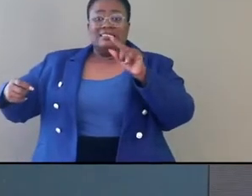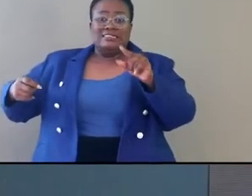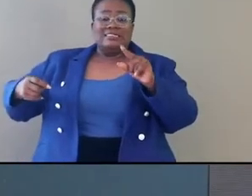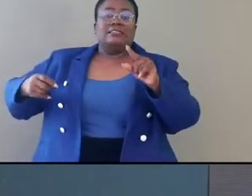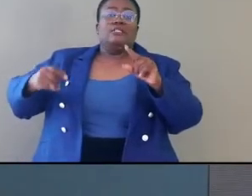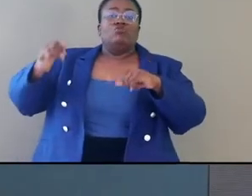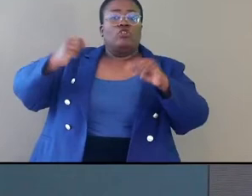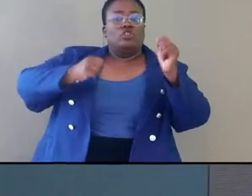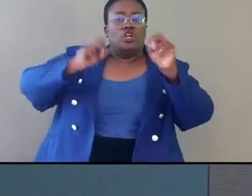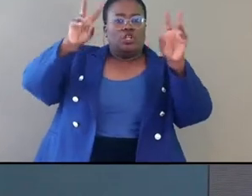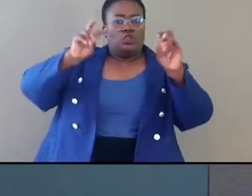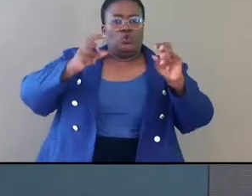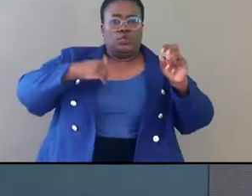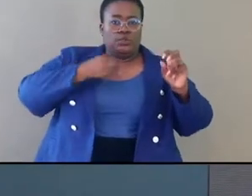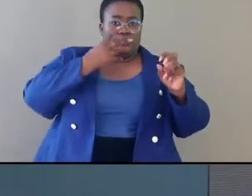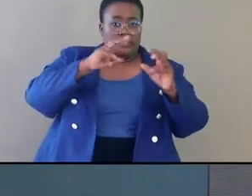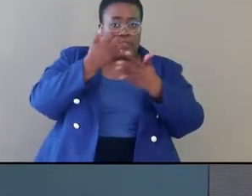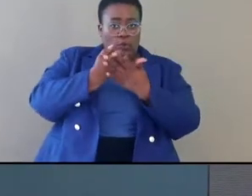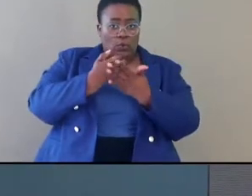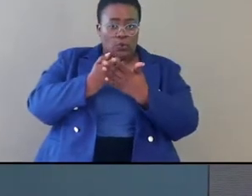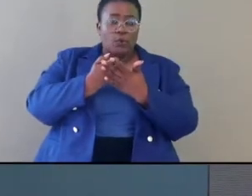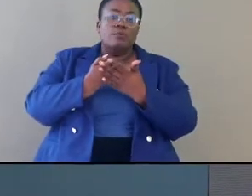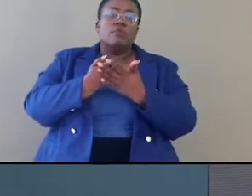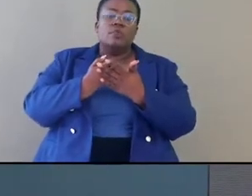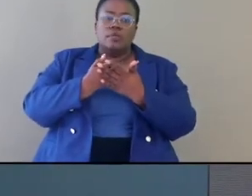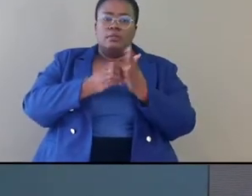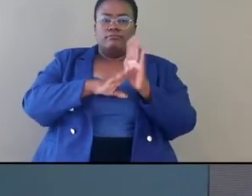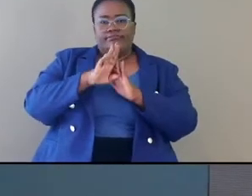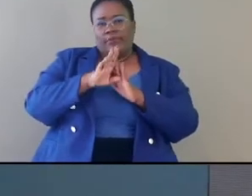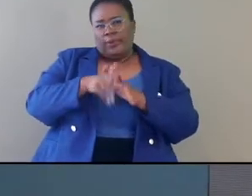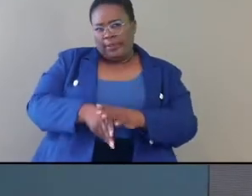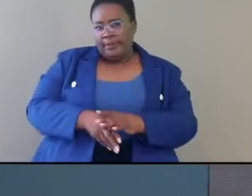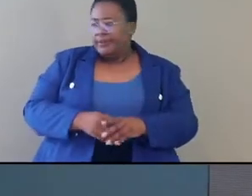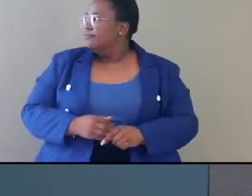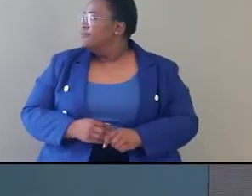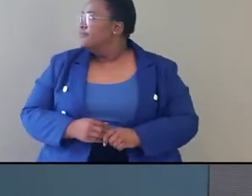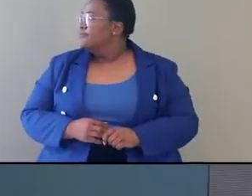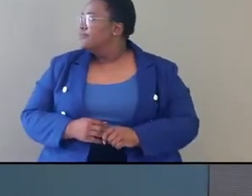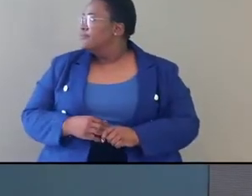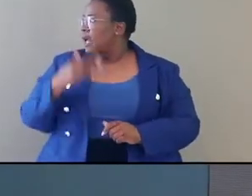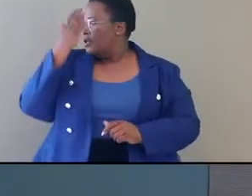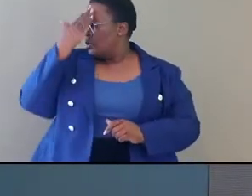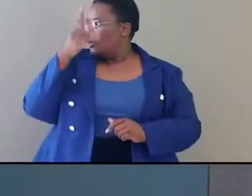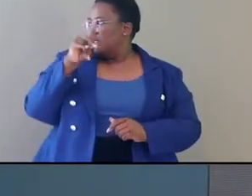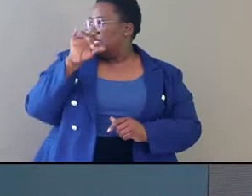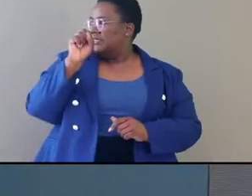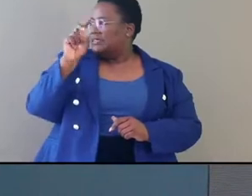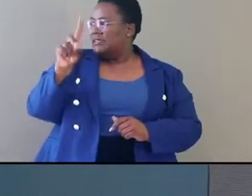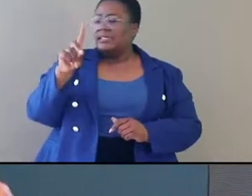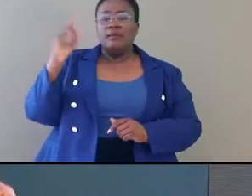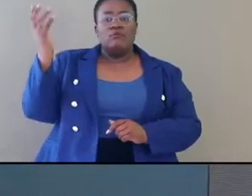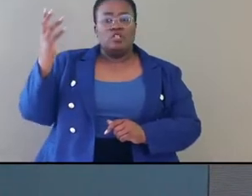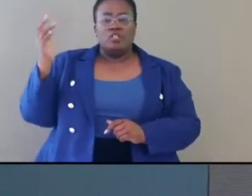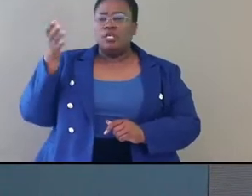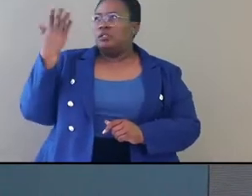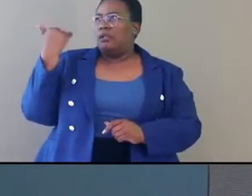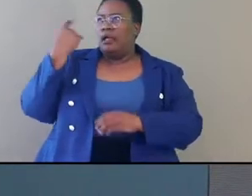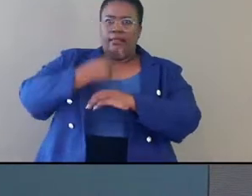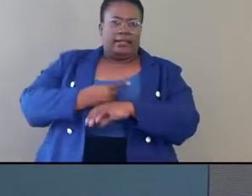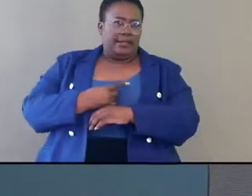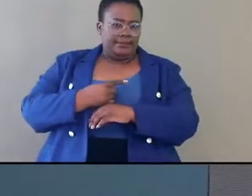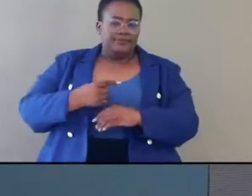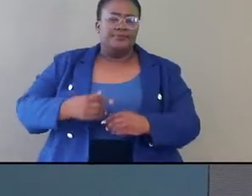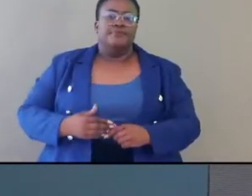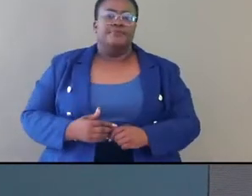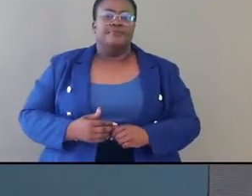structural issues that we see in the economy and then lastly I know we had a DSD presentation the other day with DSD